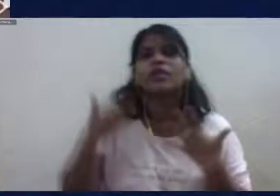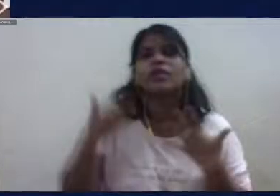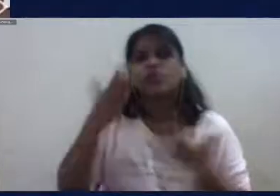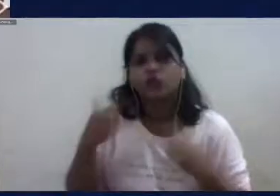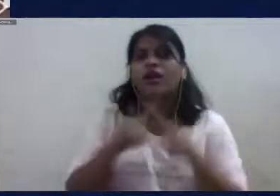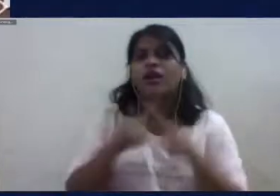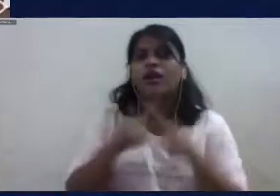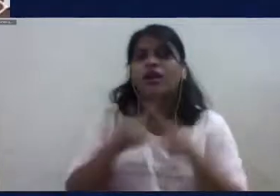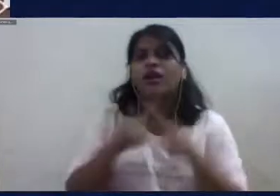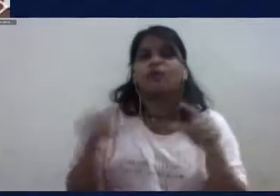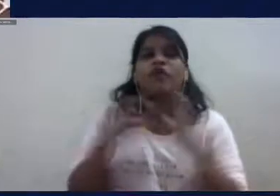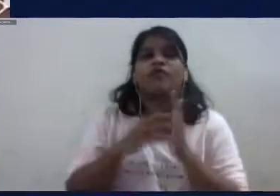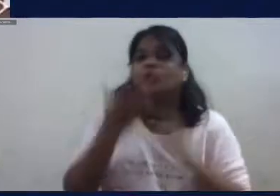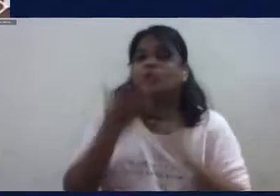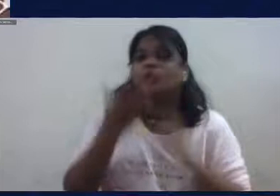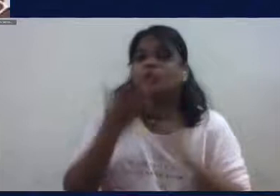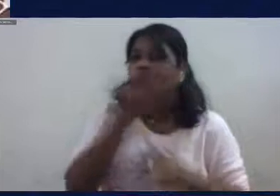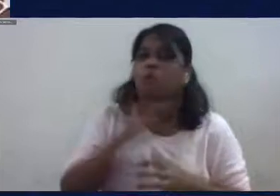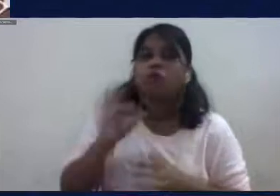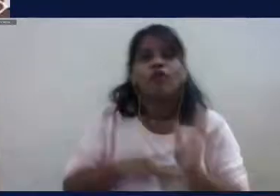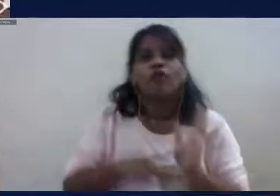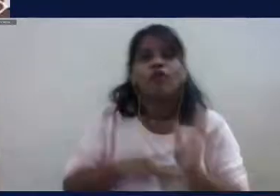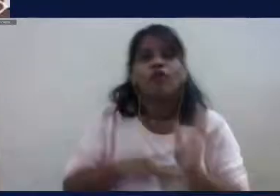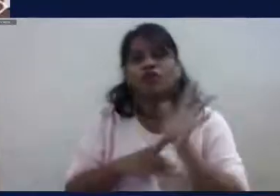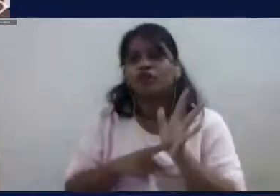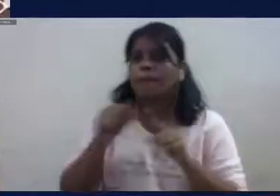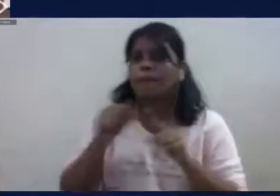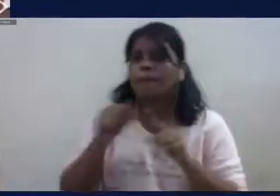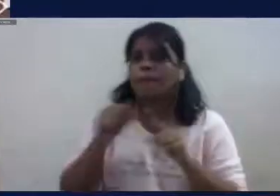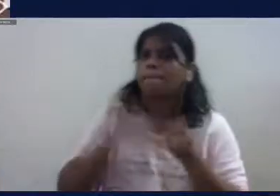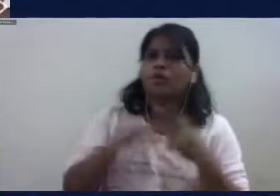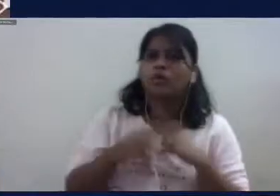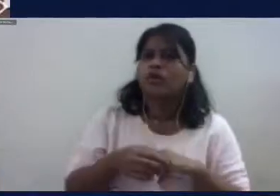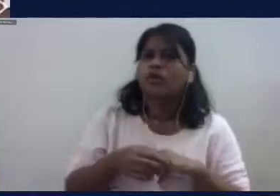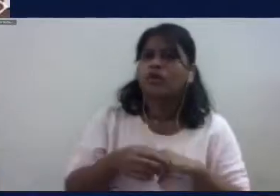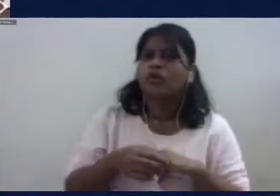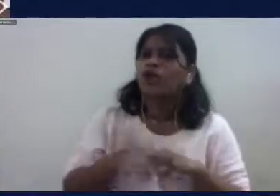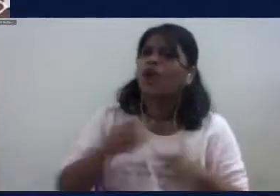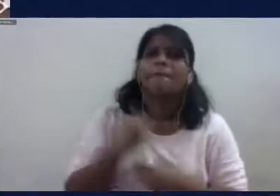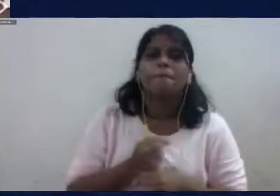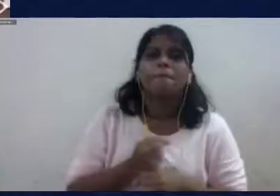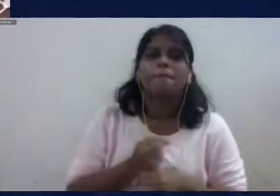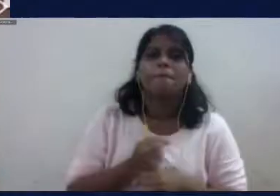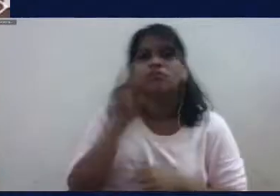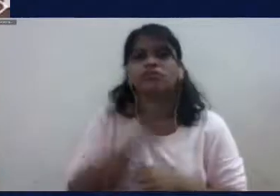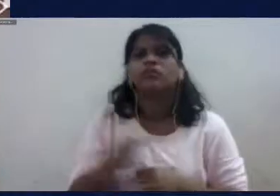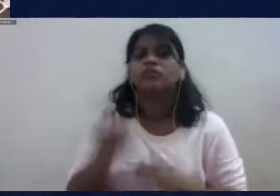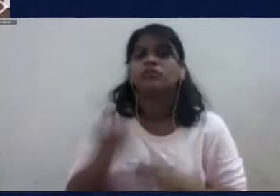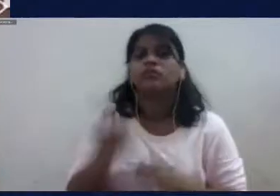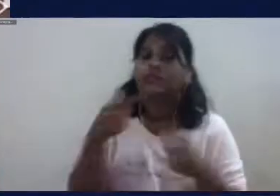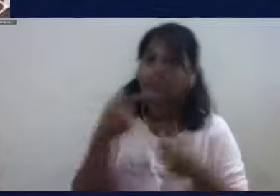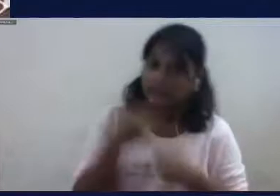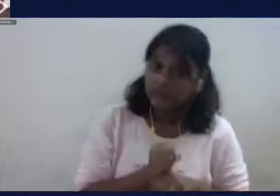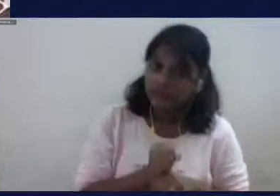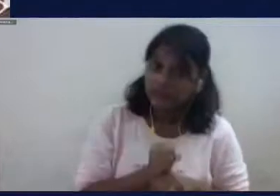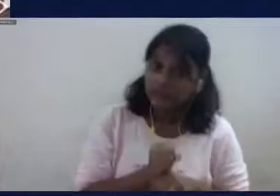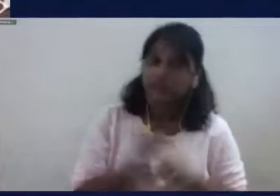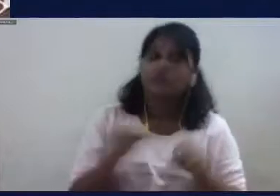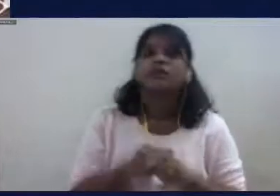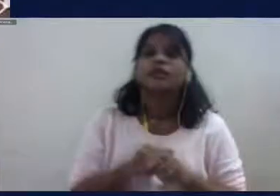this beautiful ad out there, and post that, they just did not make it lip service. They created something called Worn